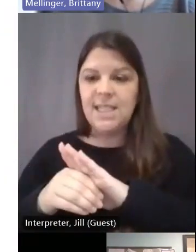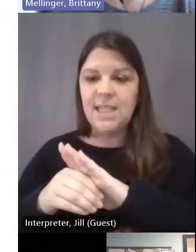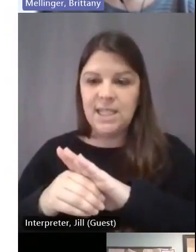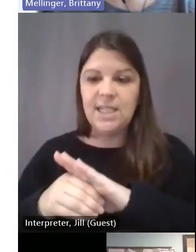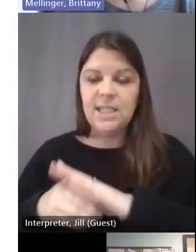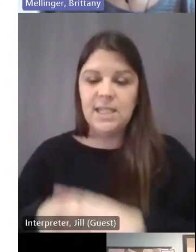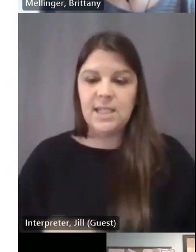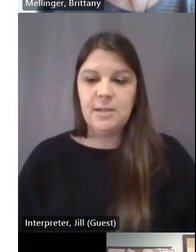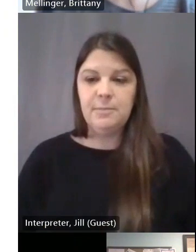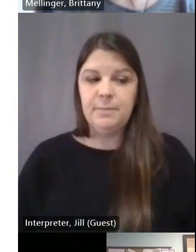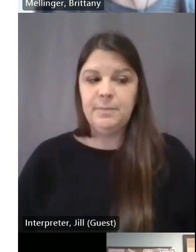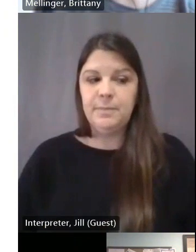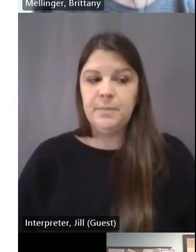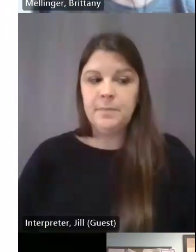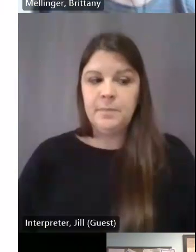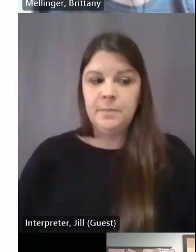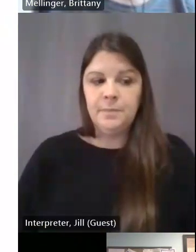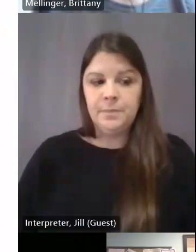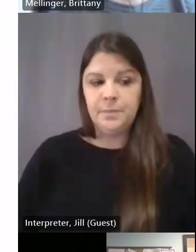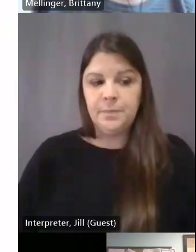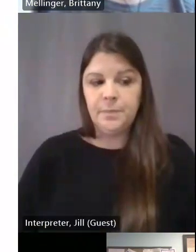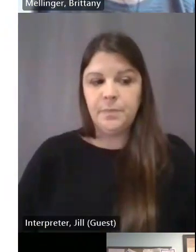want to highlight?